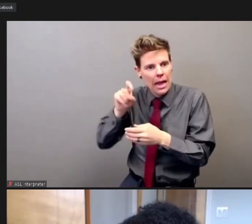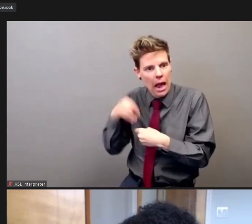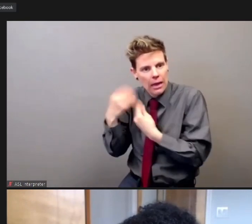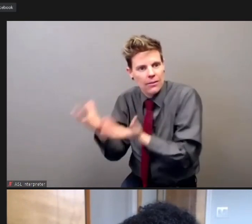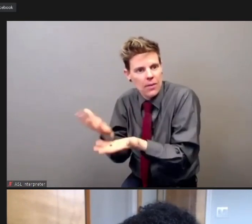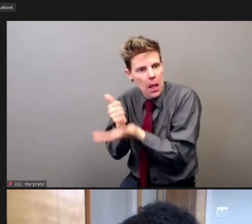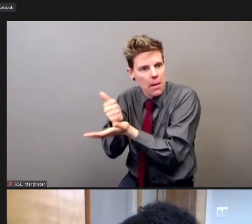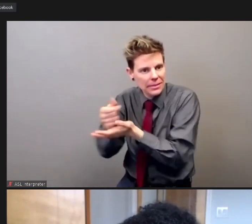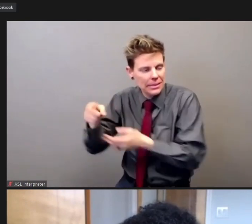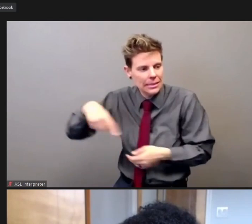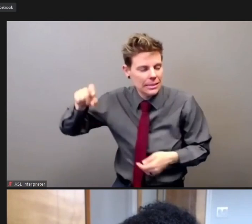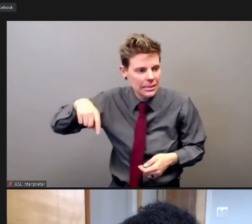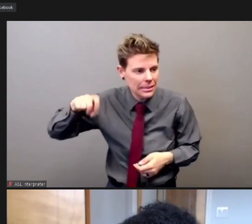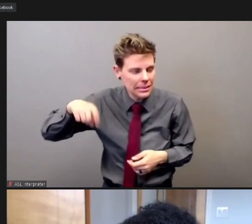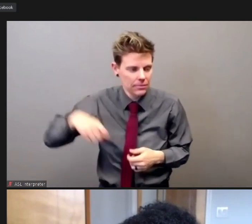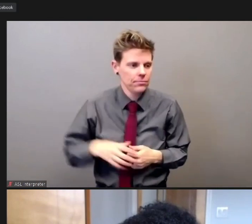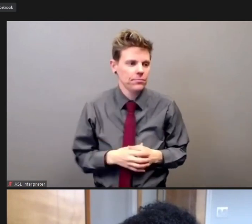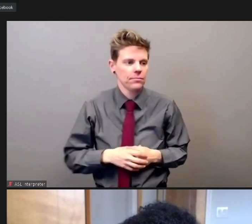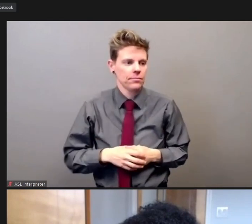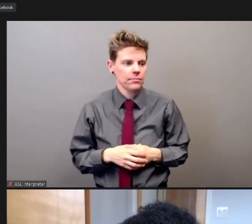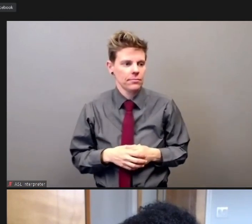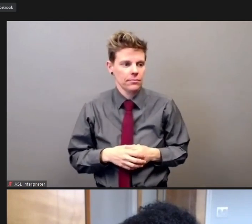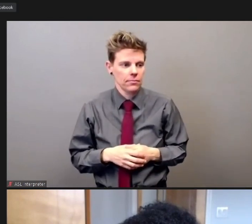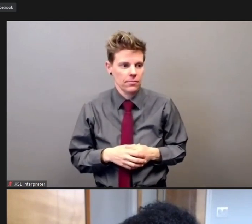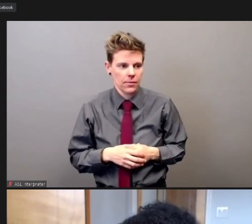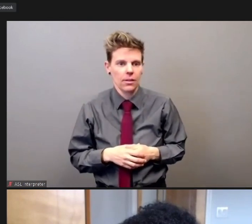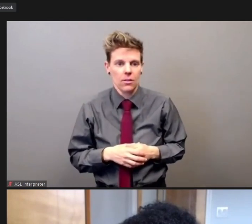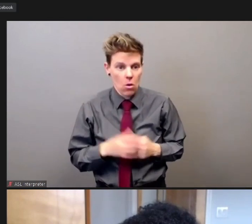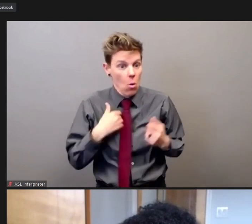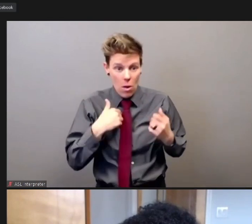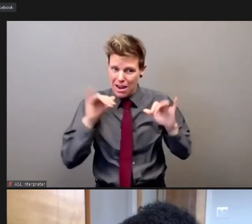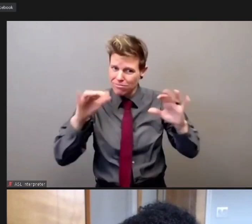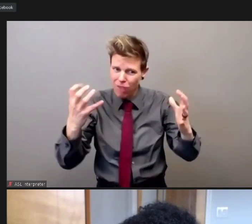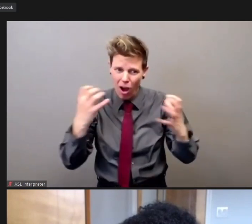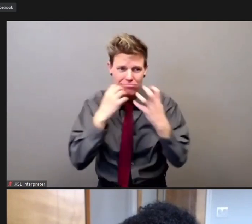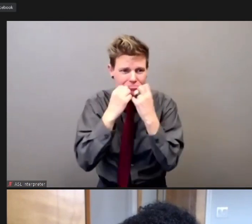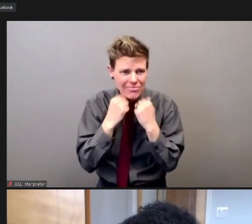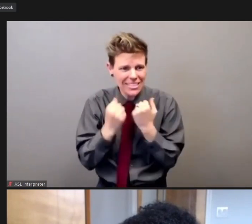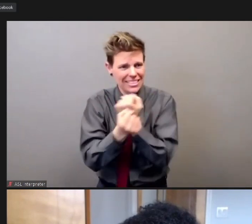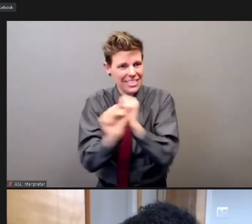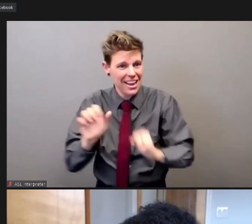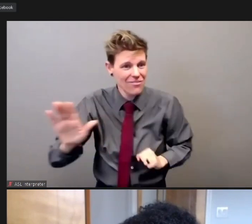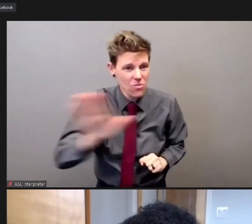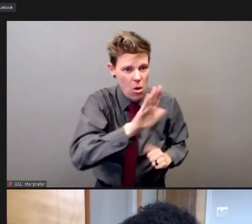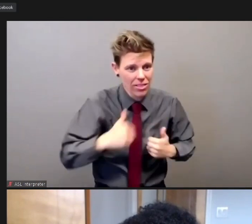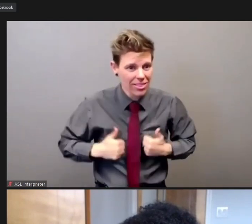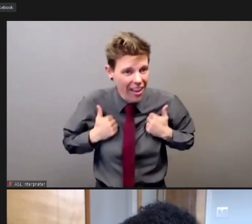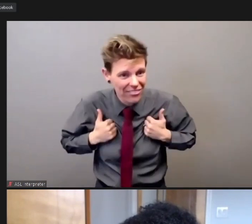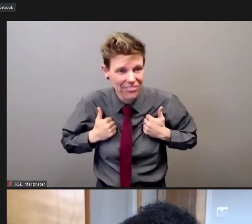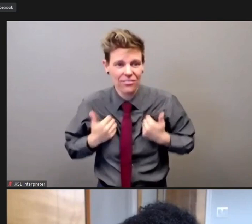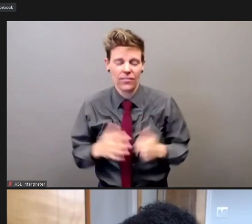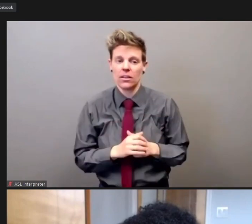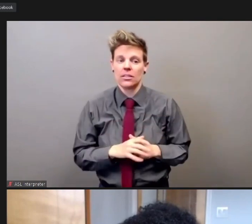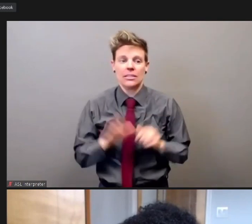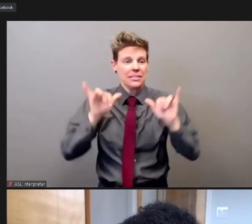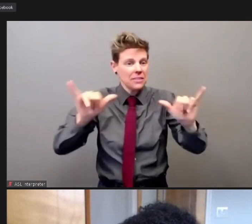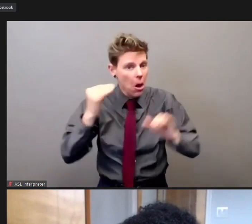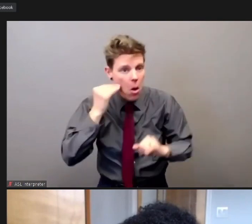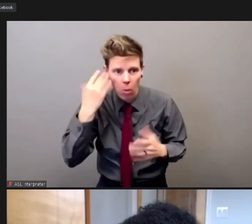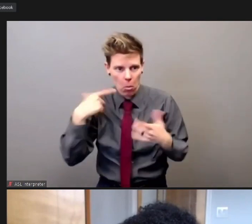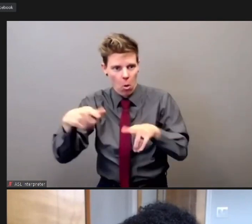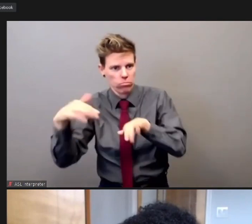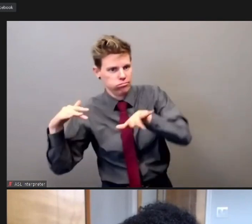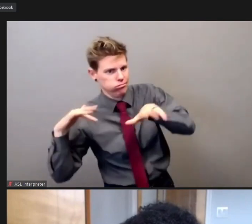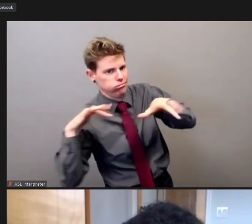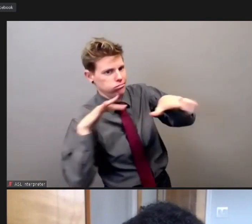we're focused on saving lives, focused on keeping people out of the hospital, we're focused on making sure we don't create new chronic